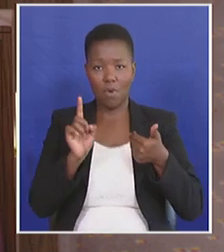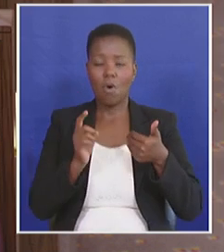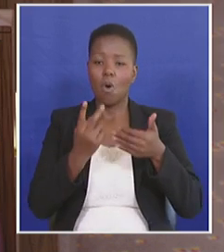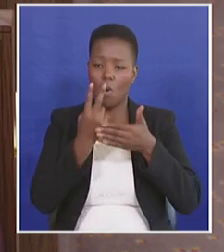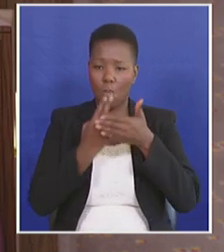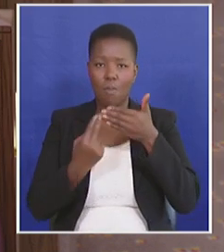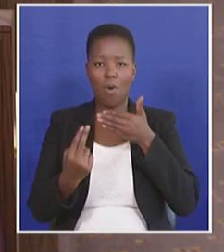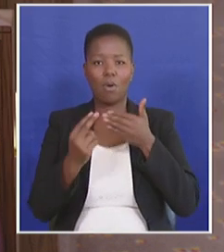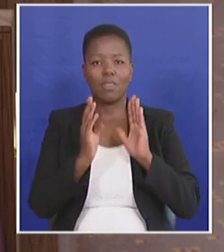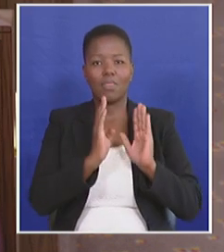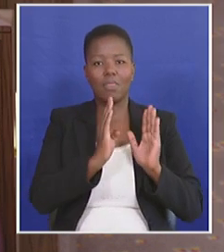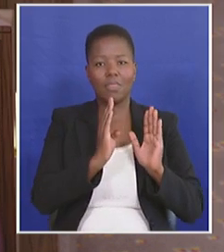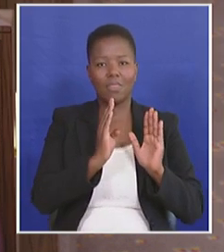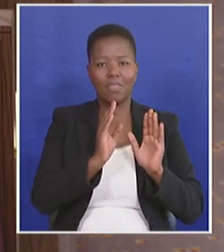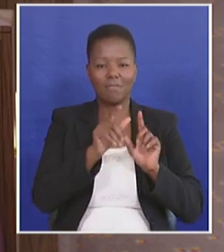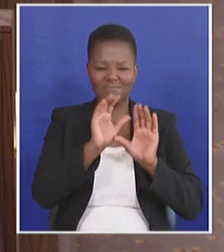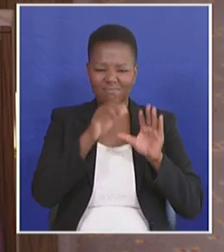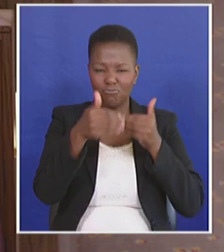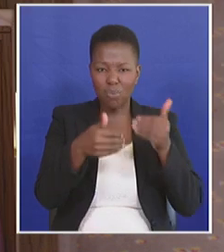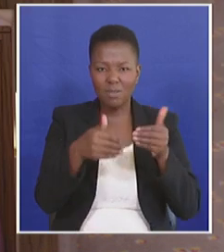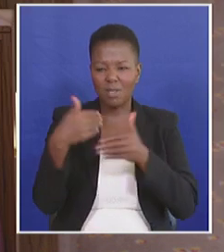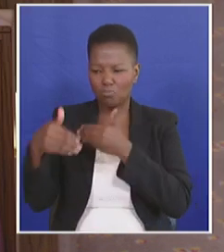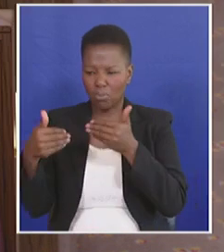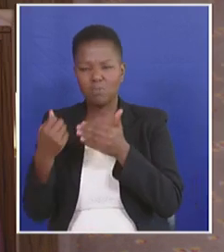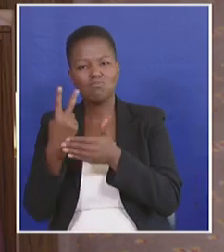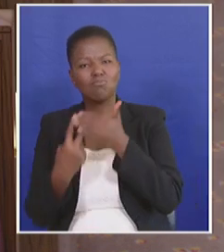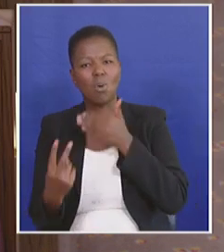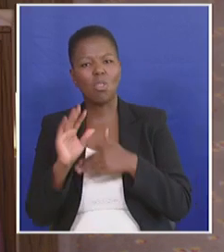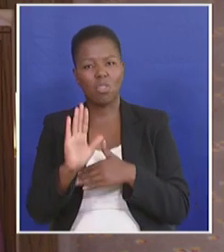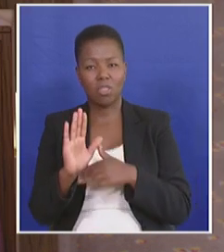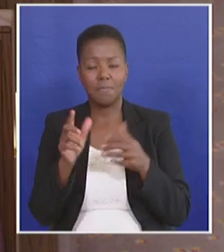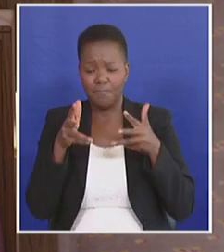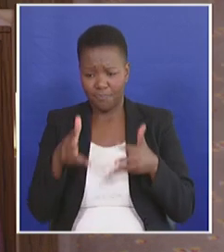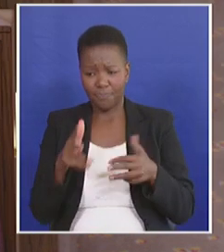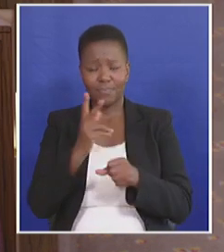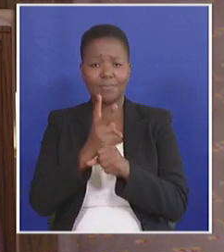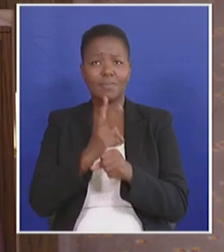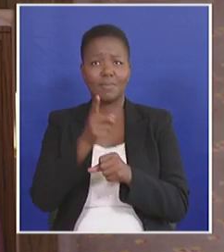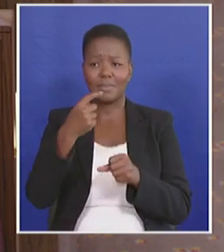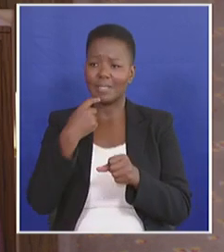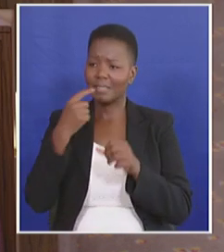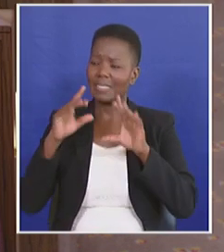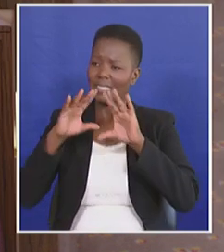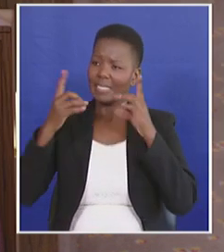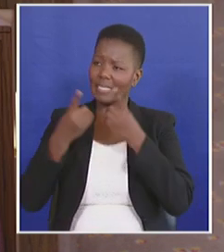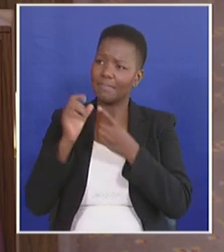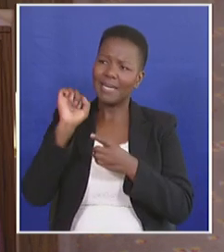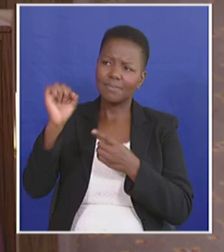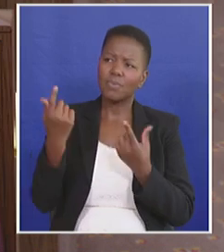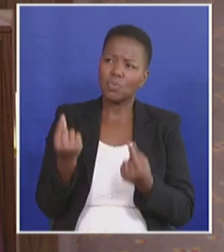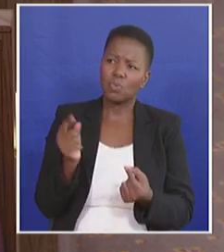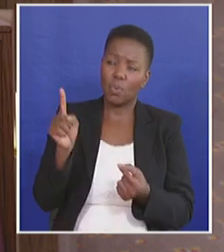that was the question. And then the question specifically was, what has your department done to ensure that all